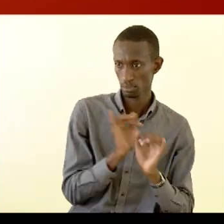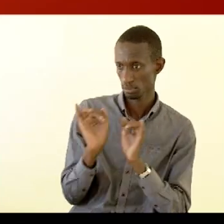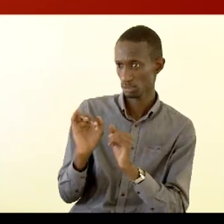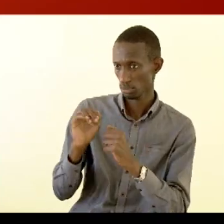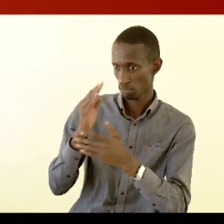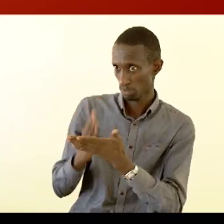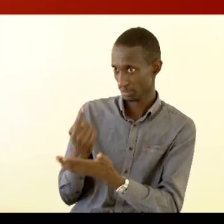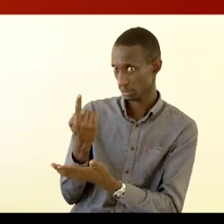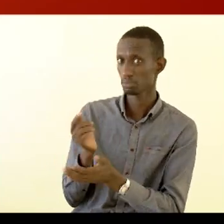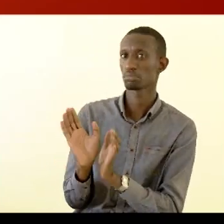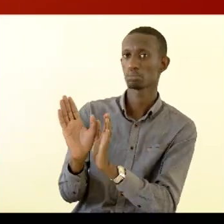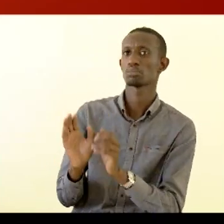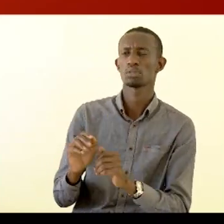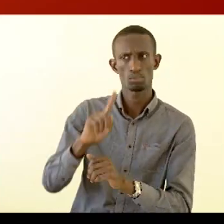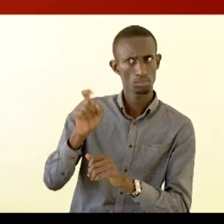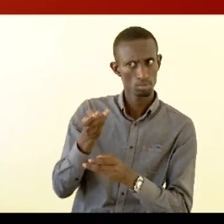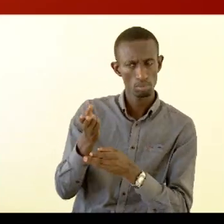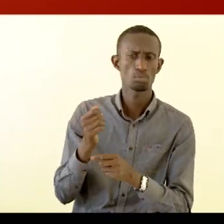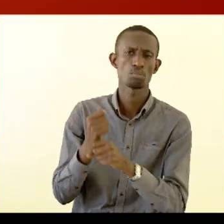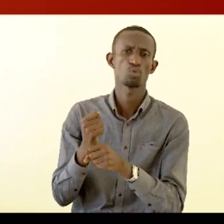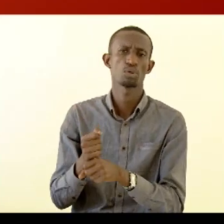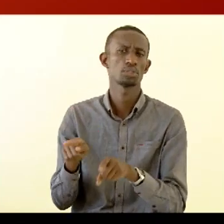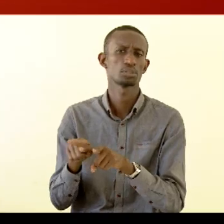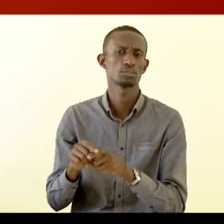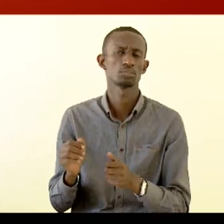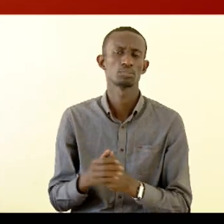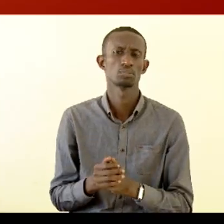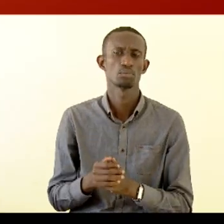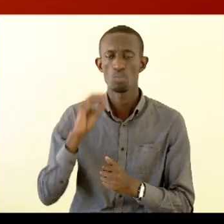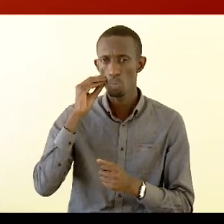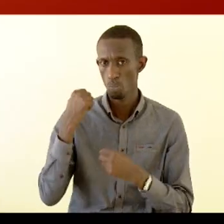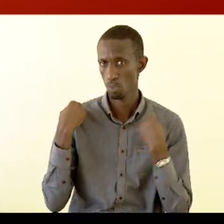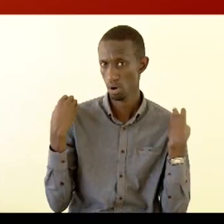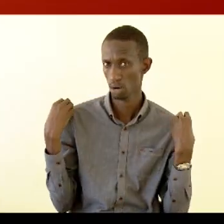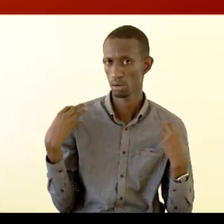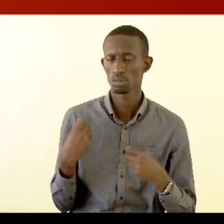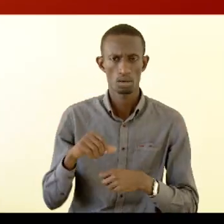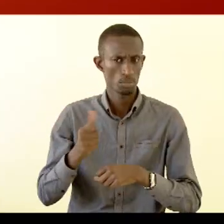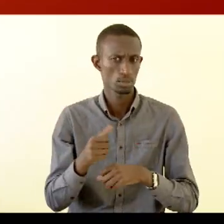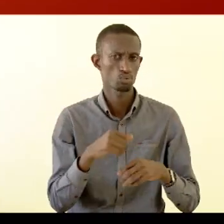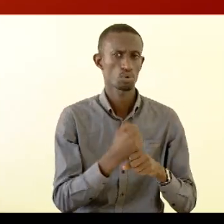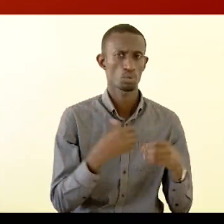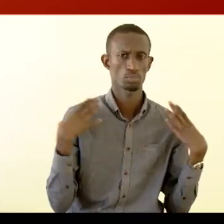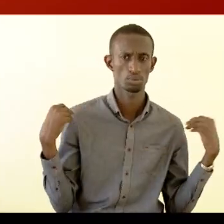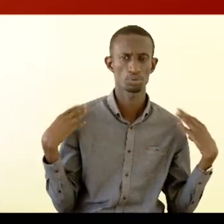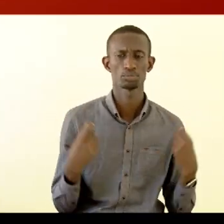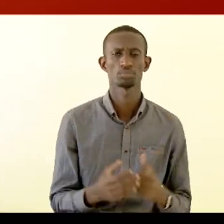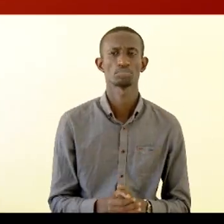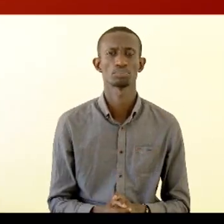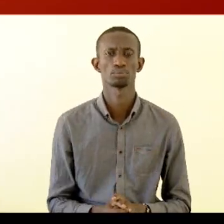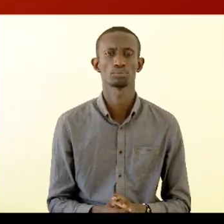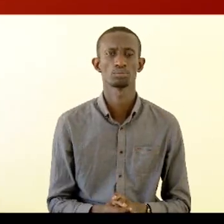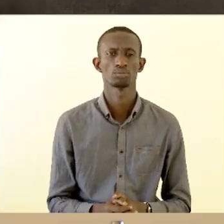questions left, and those questions, you will try them as an exercise. So every time we will have to